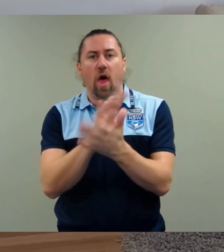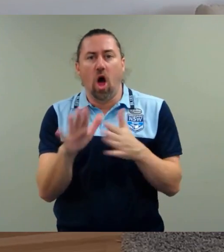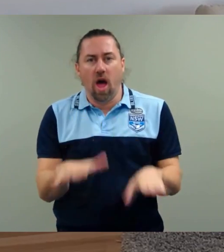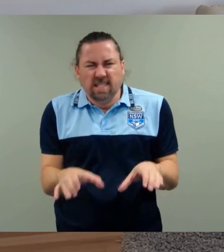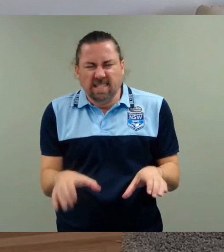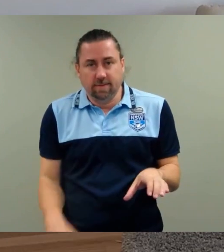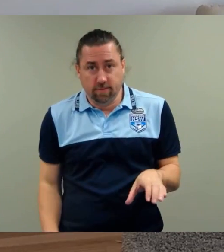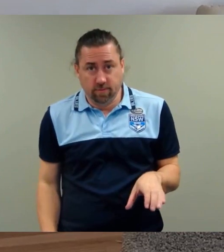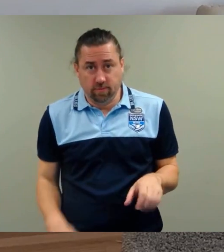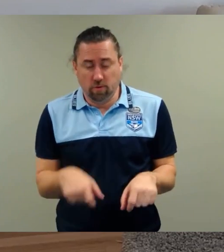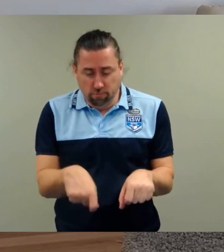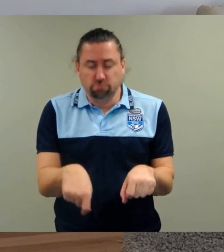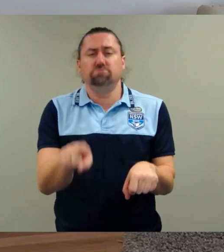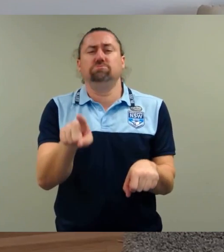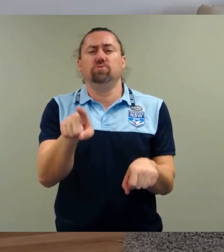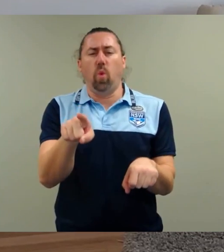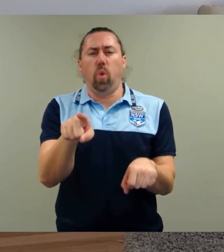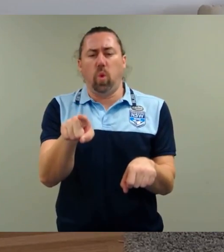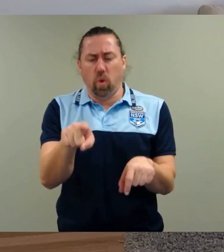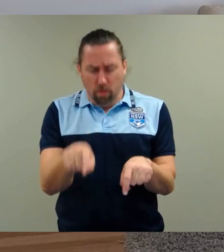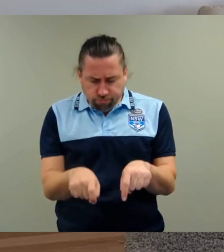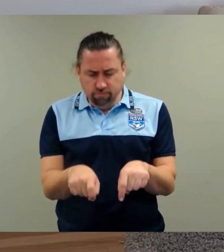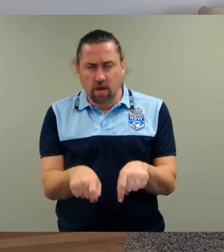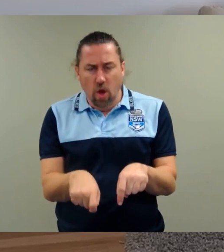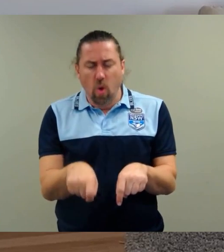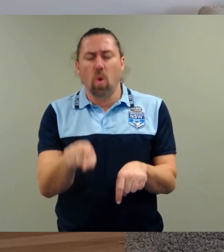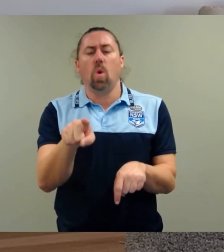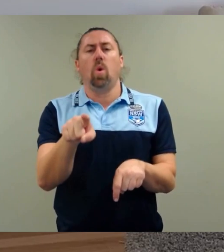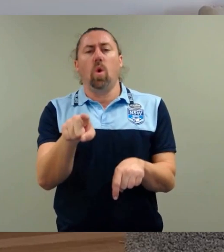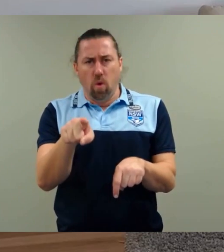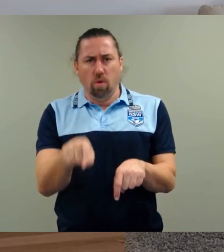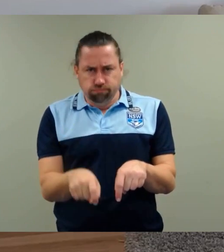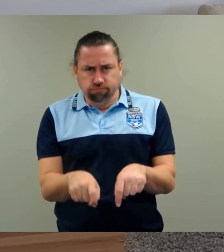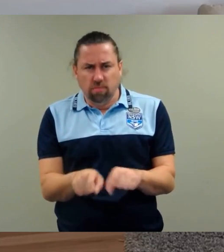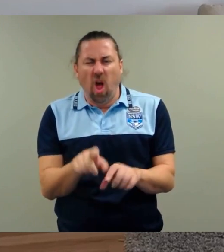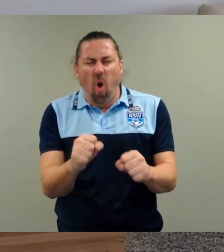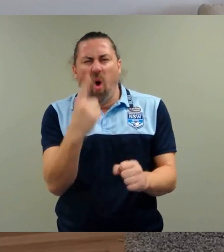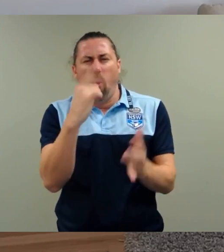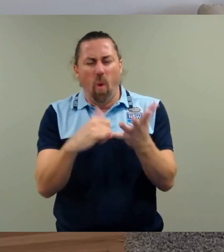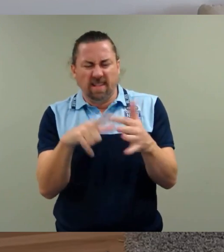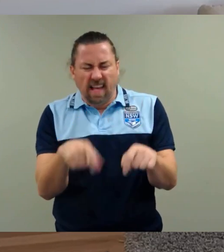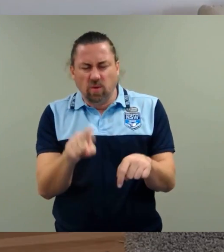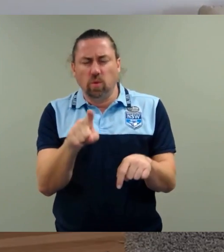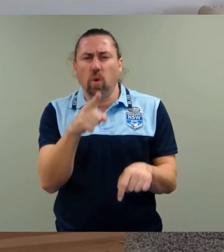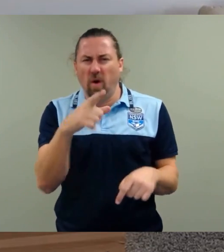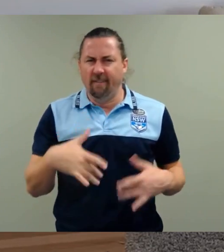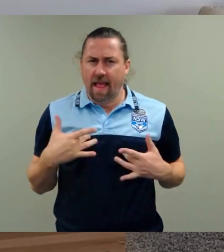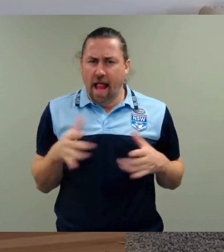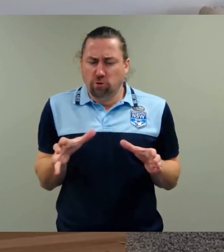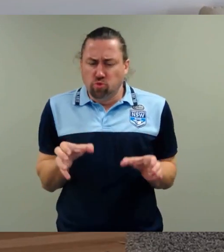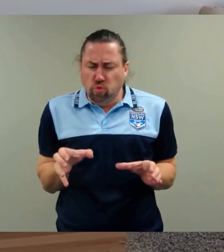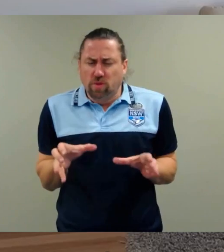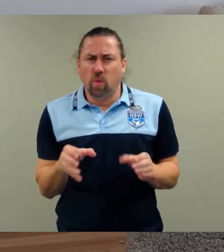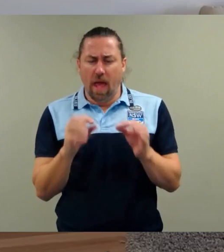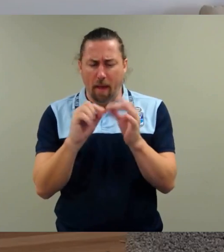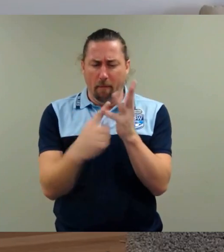a second and then return your foot back to the ground with your knee in its bent position. You should feel a slight